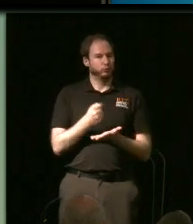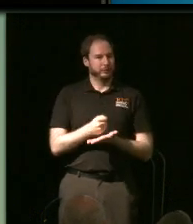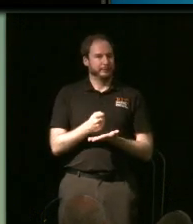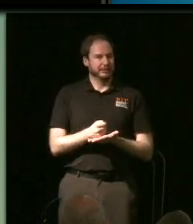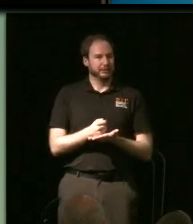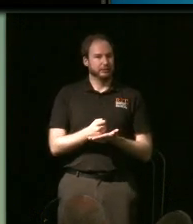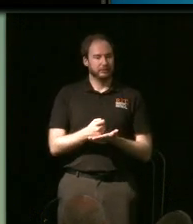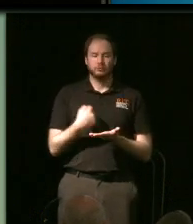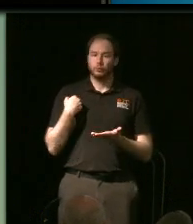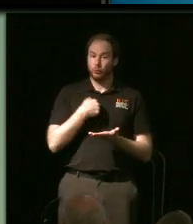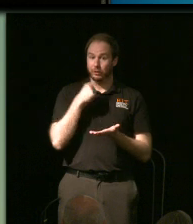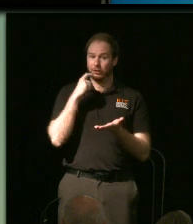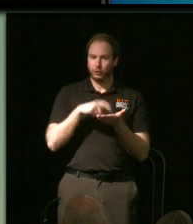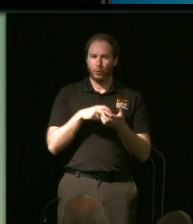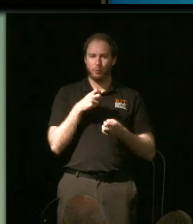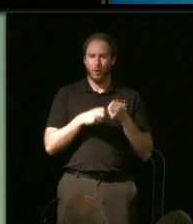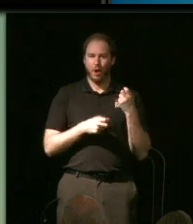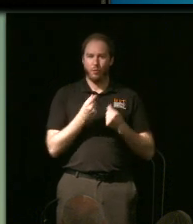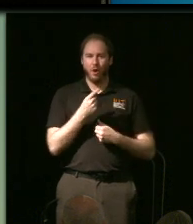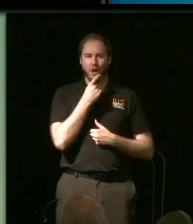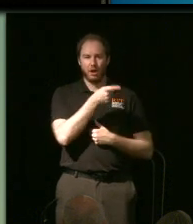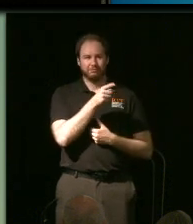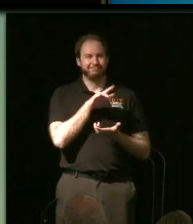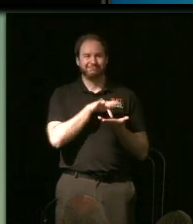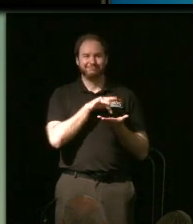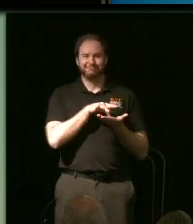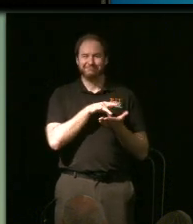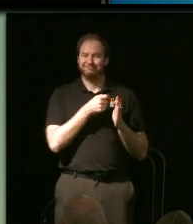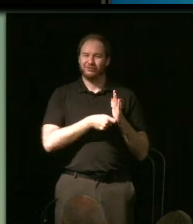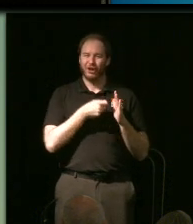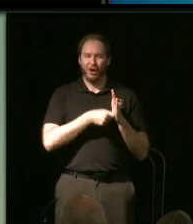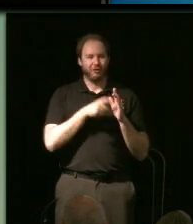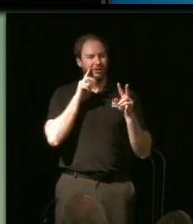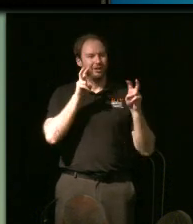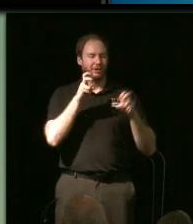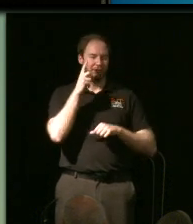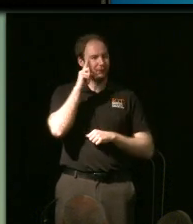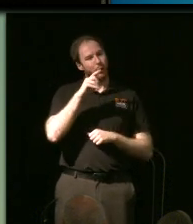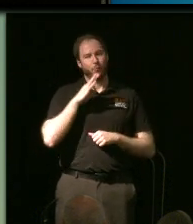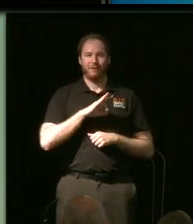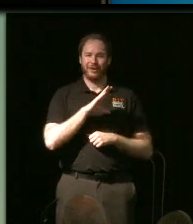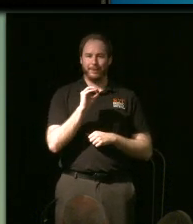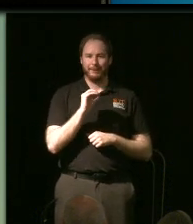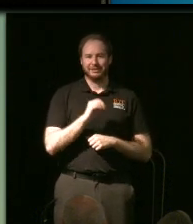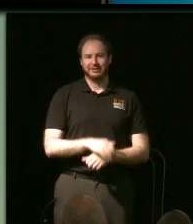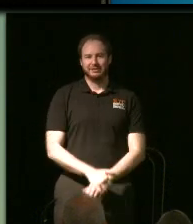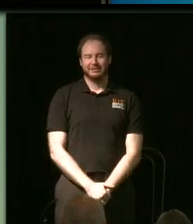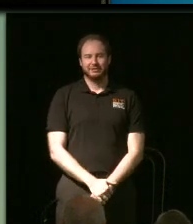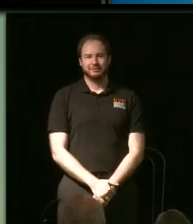a problem with the cost of drugs in the for-profit model.